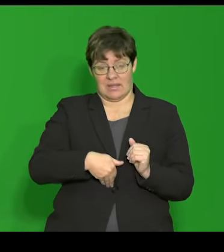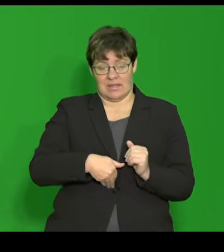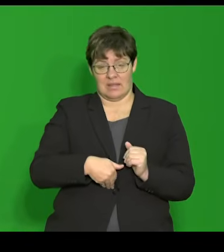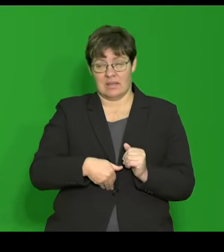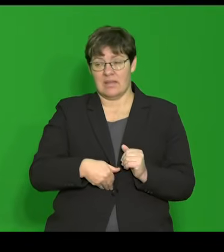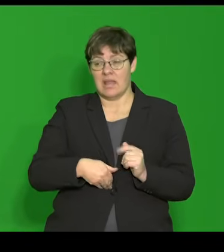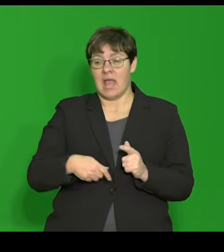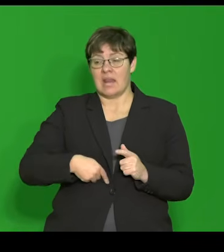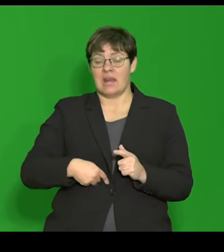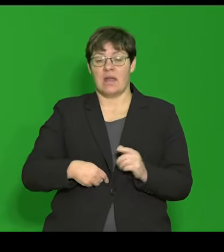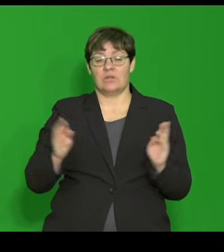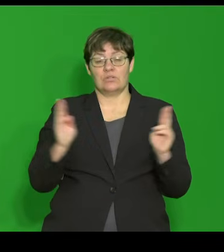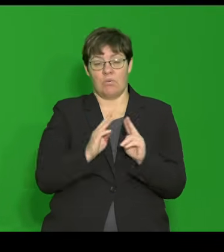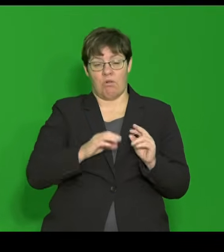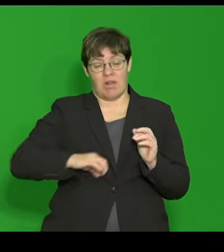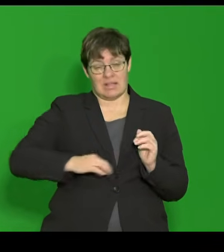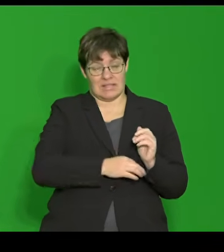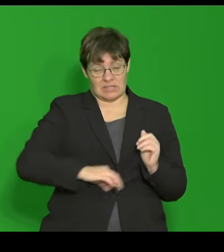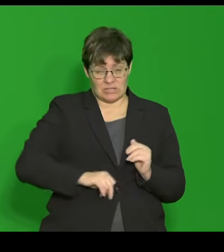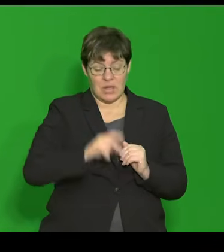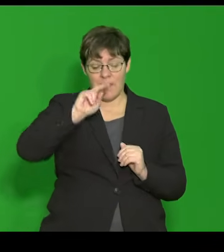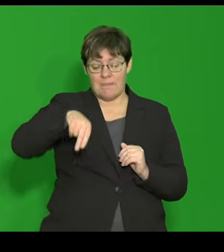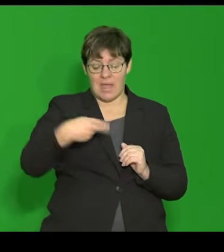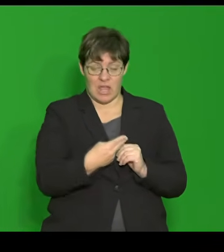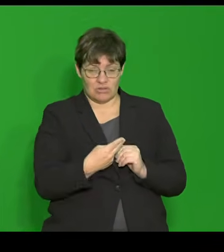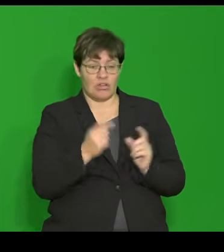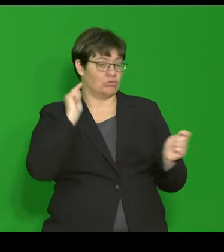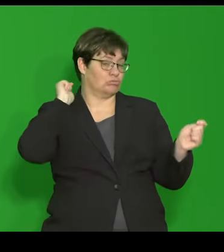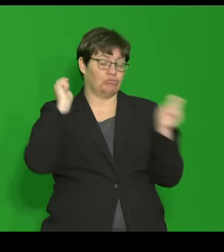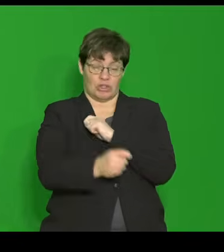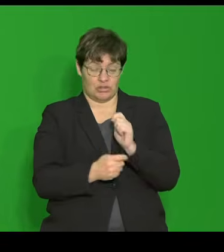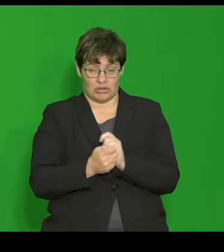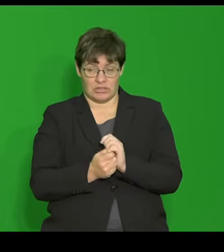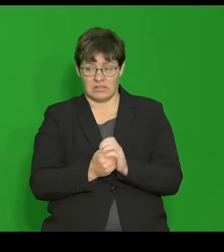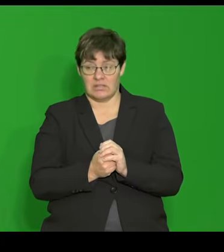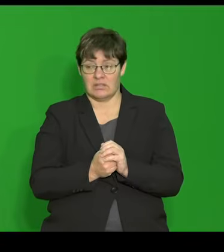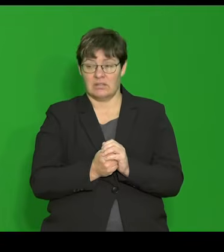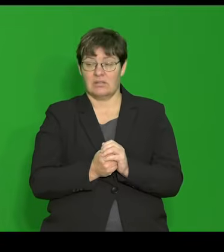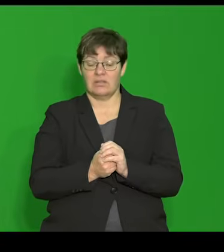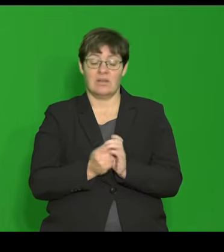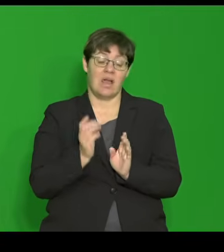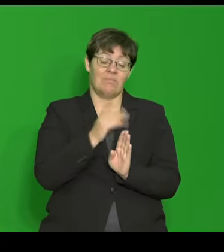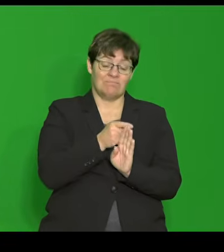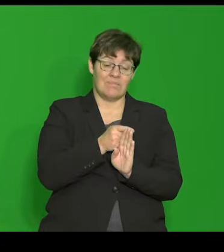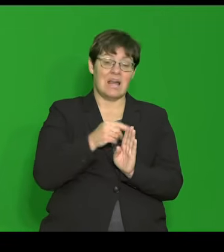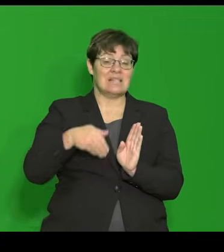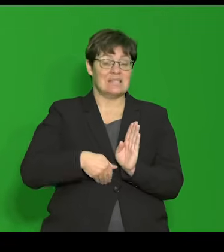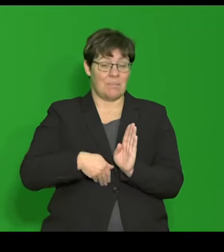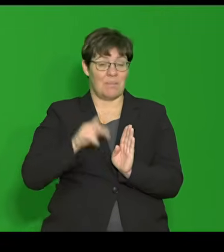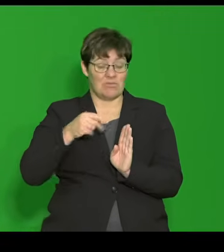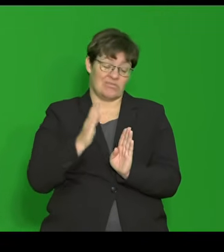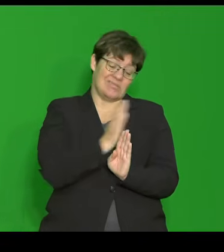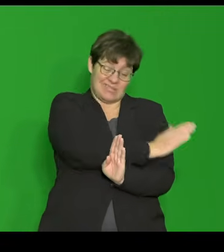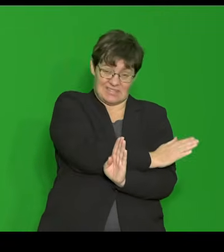stomach and the small intestine, where the pH changes radically. As I mentioned, the pH in the stomach